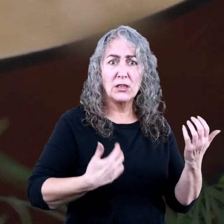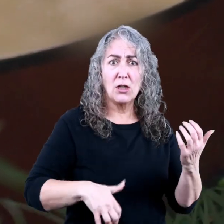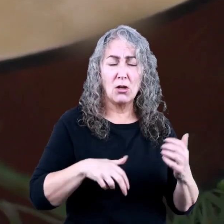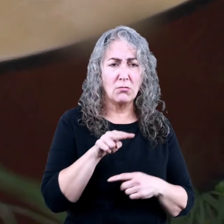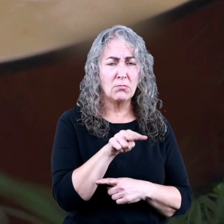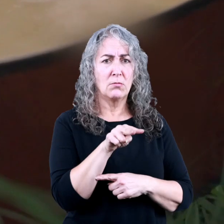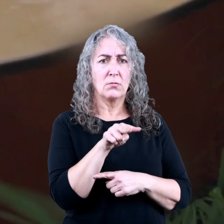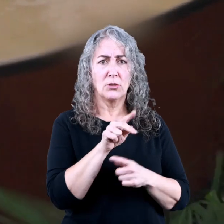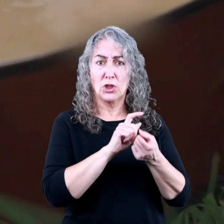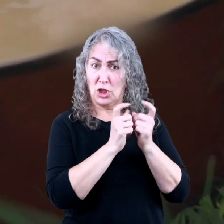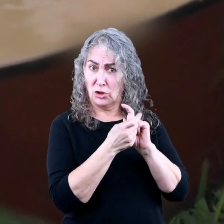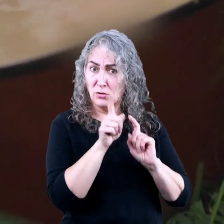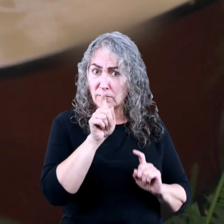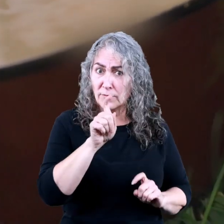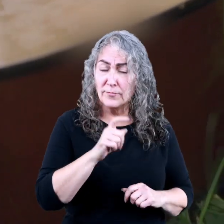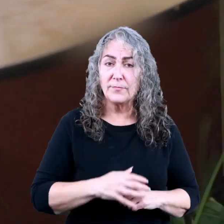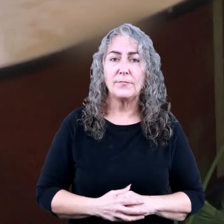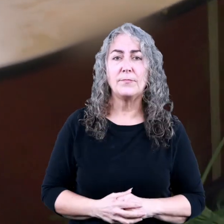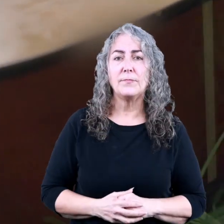guitar?